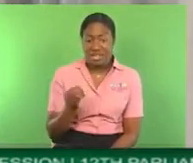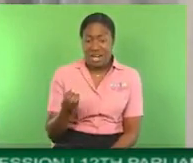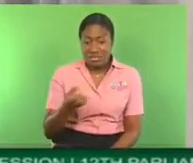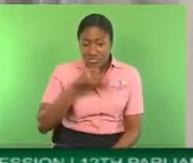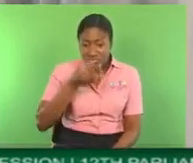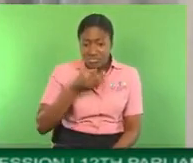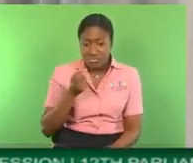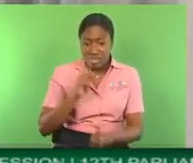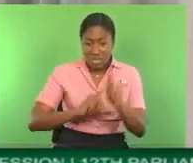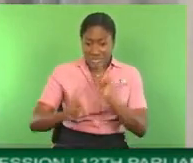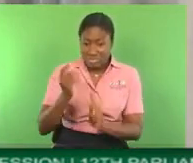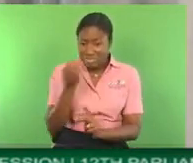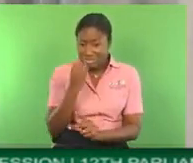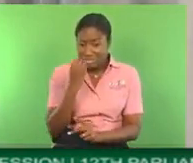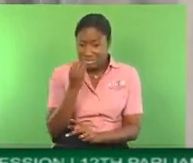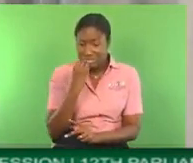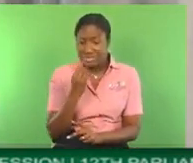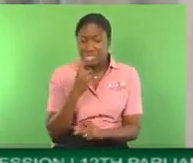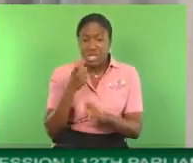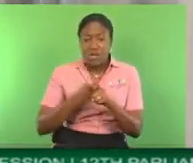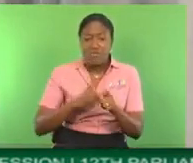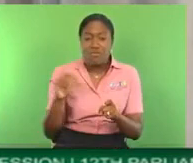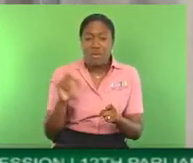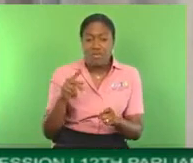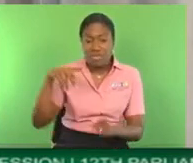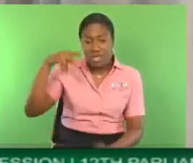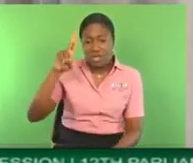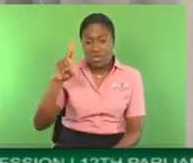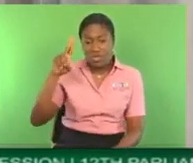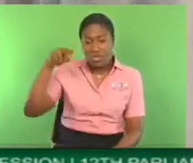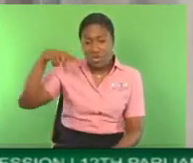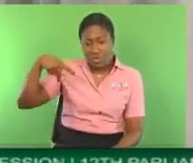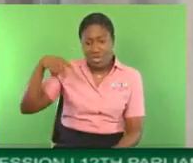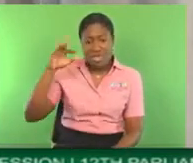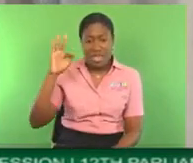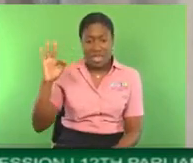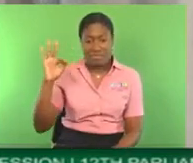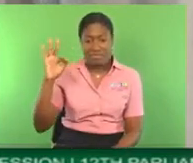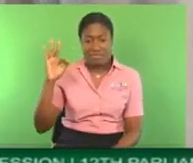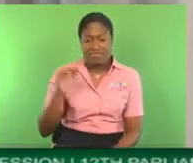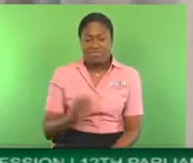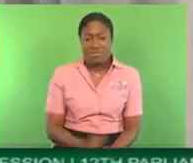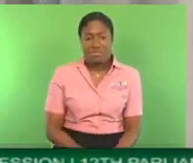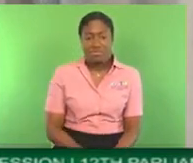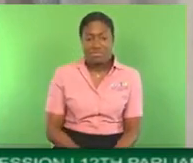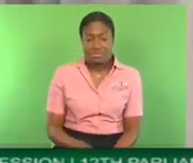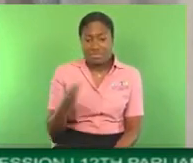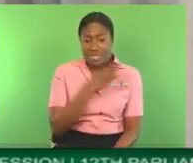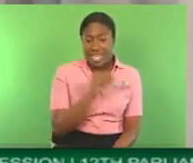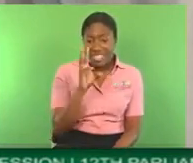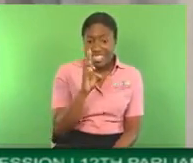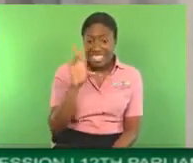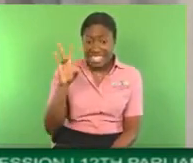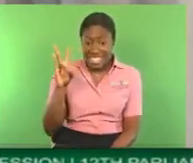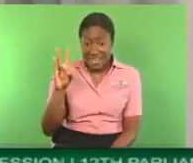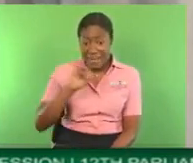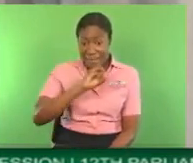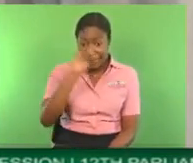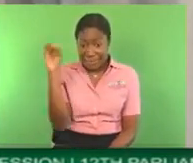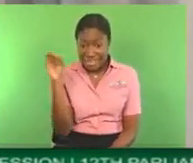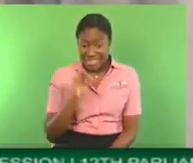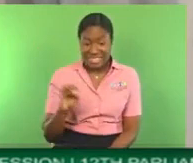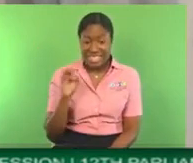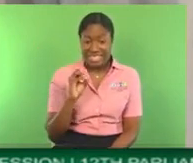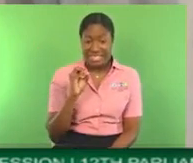adults ingest comes from ultra-processed foods, UPF. And 67% of the calories